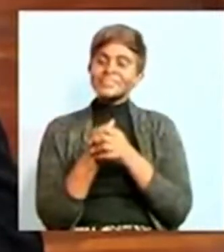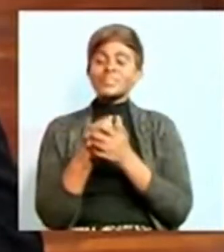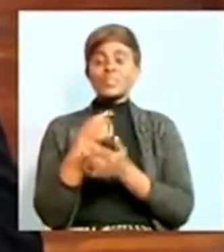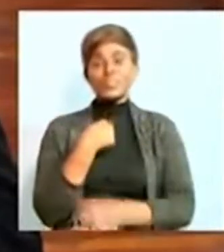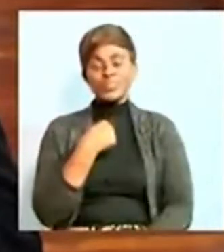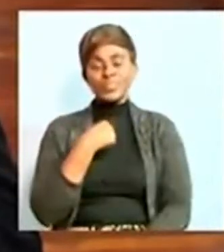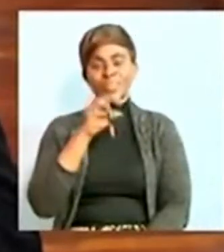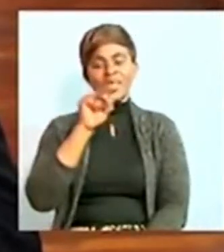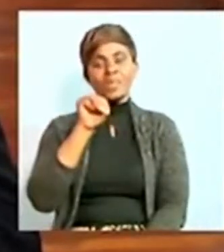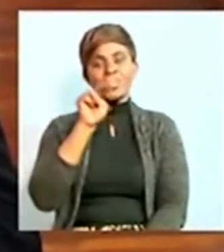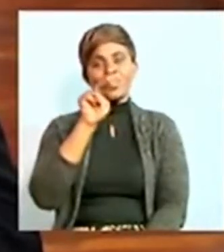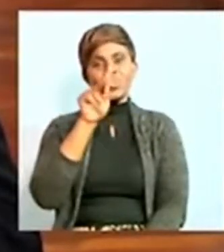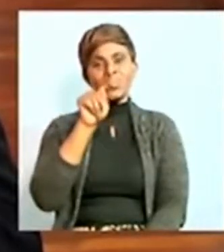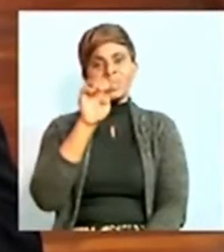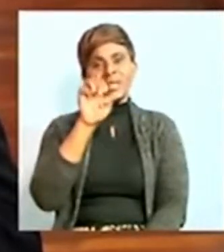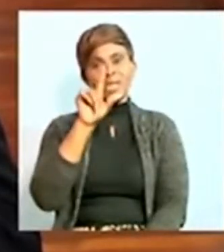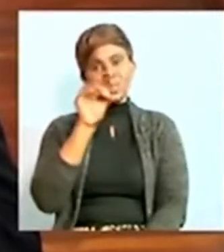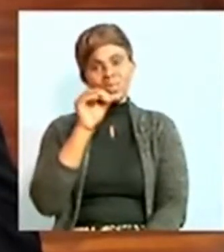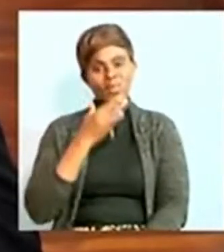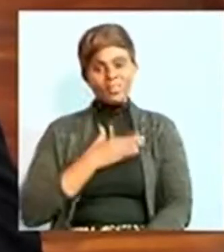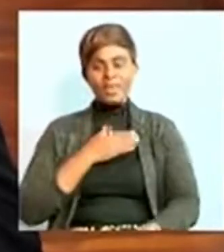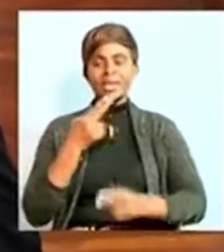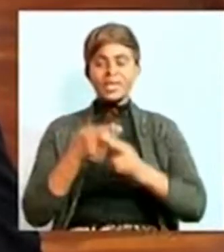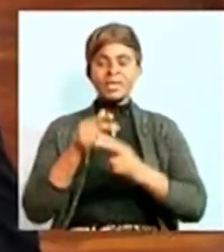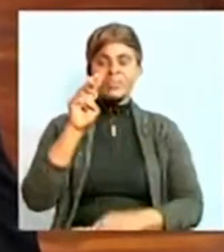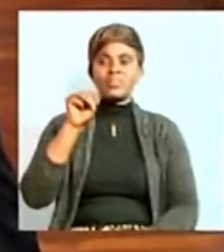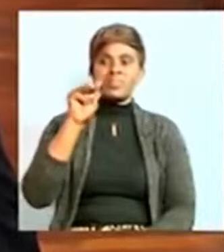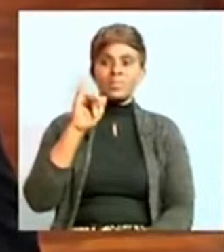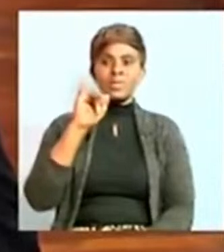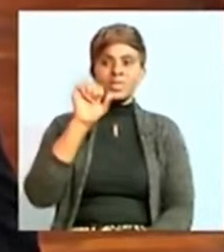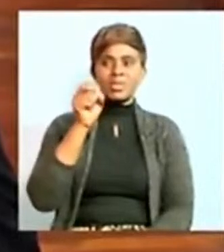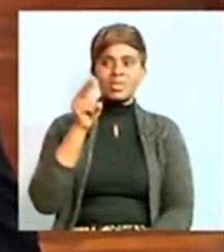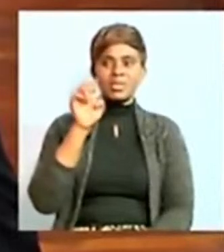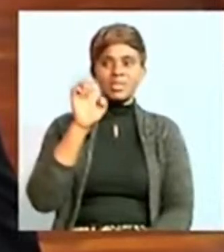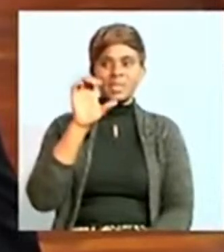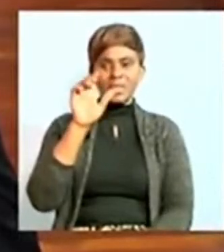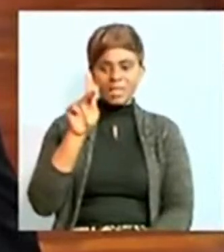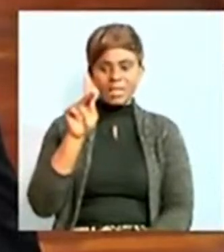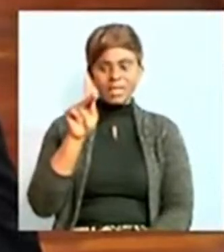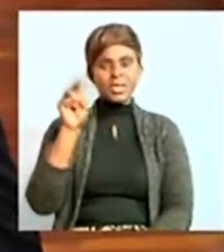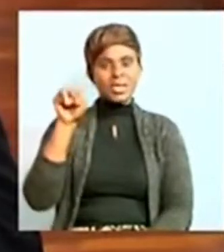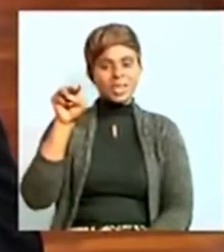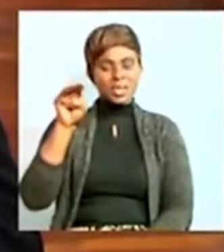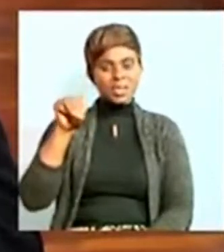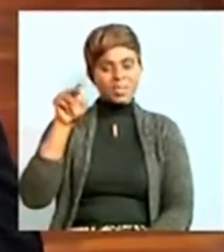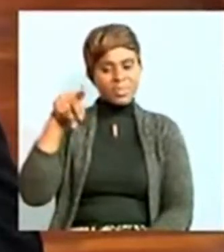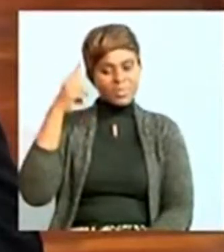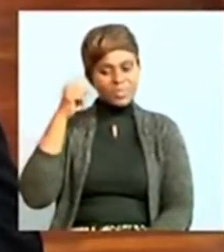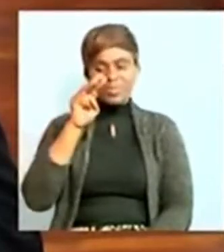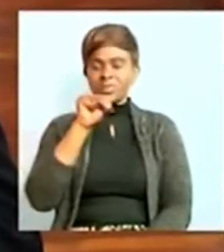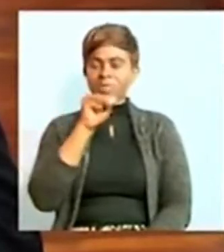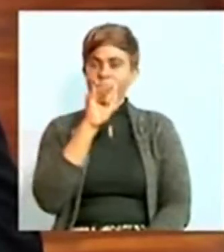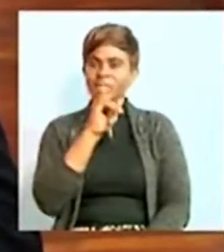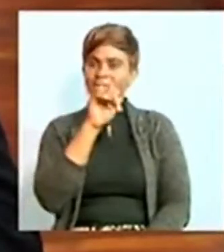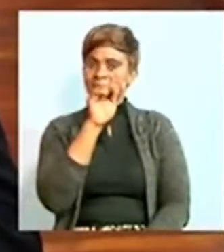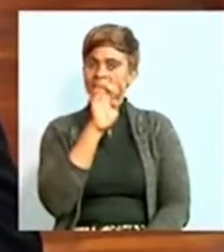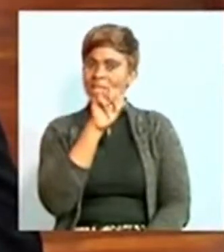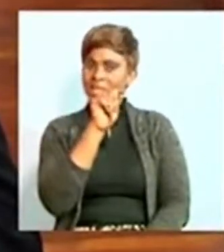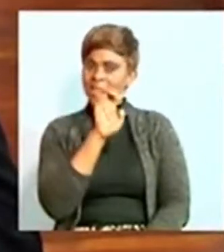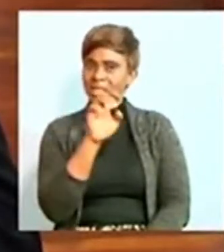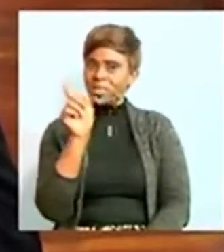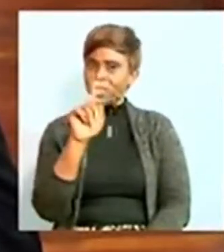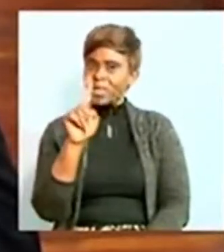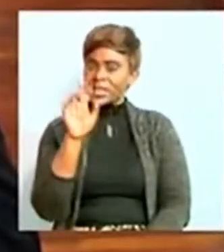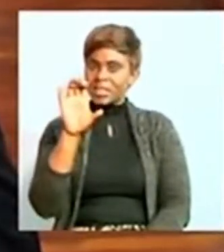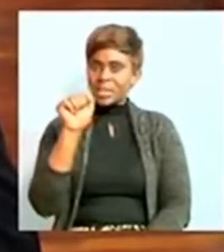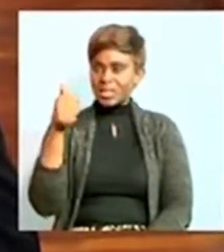Motelo or Mishek is my name. I am MP for Mitete. Where CS